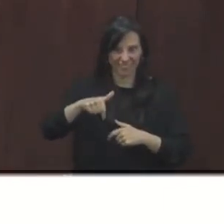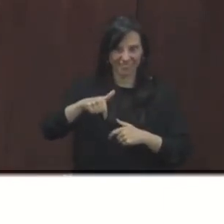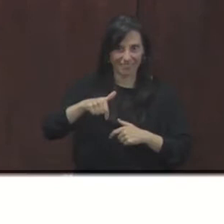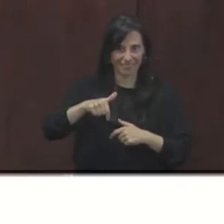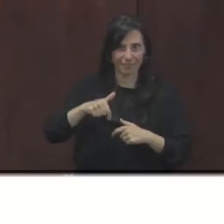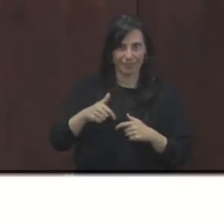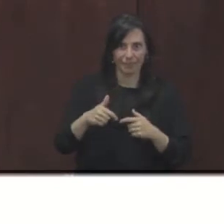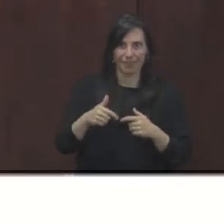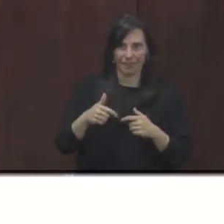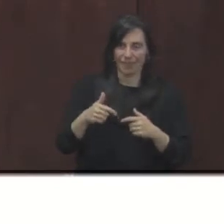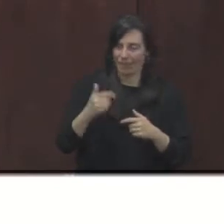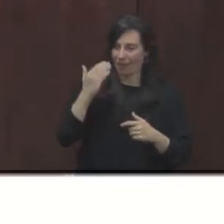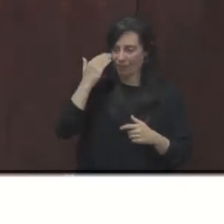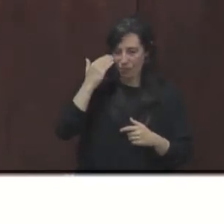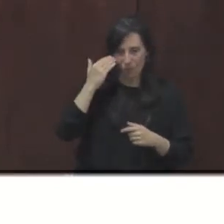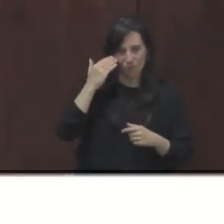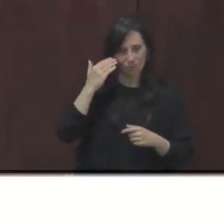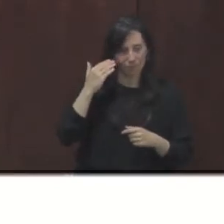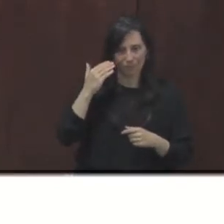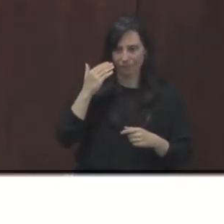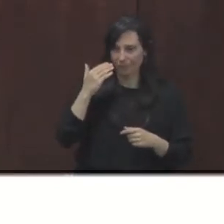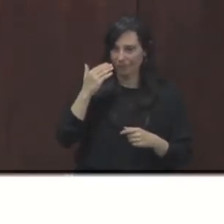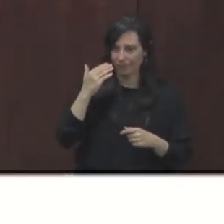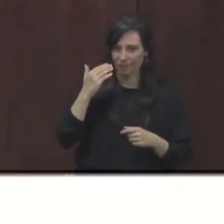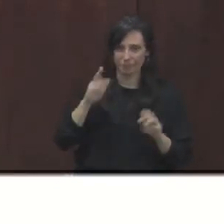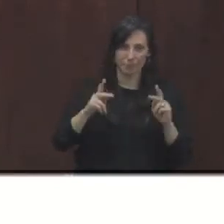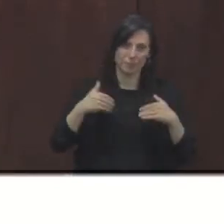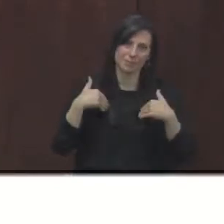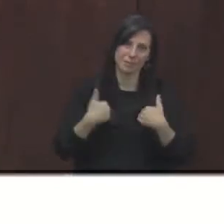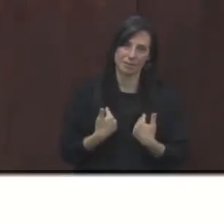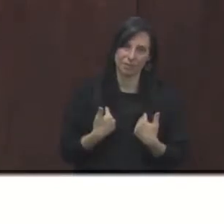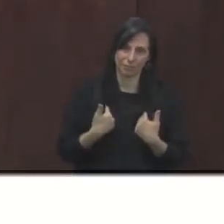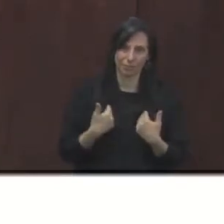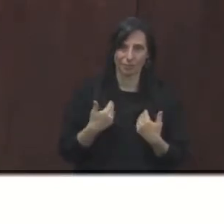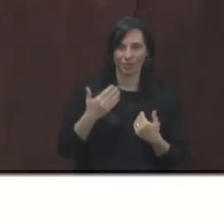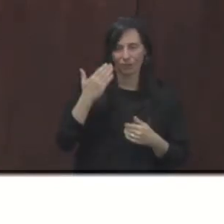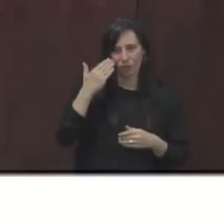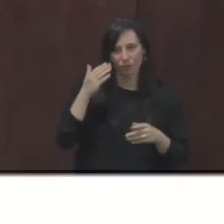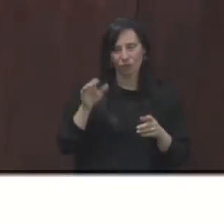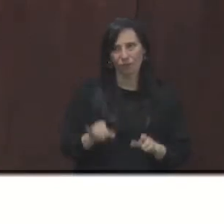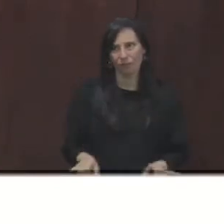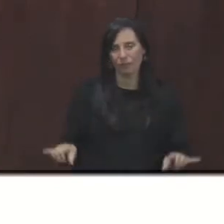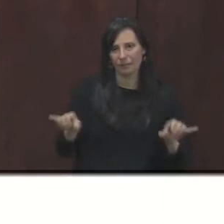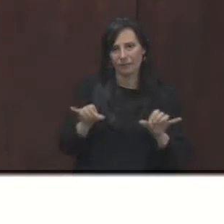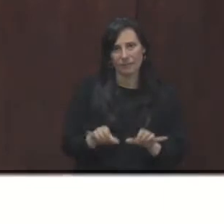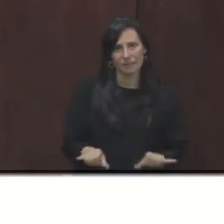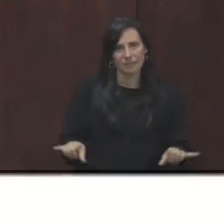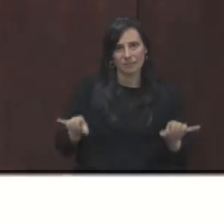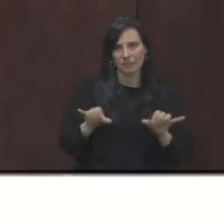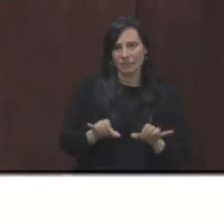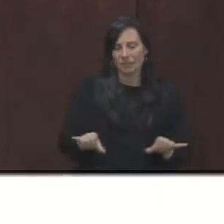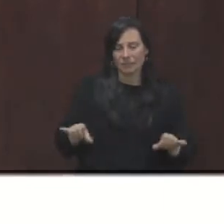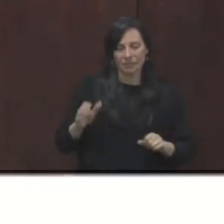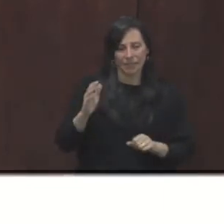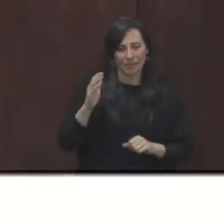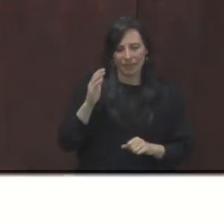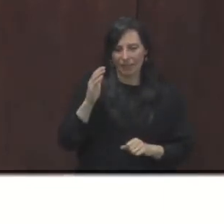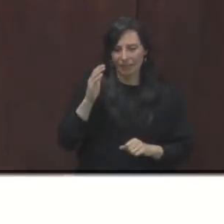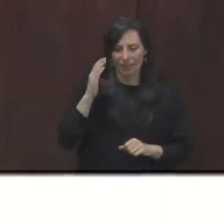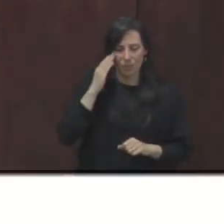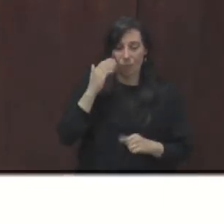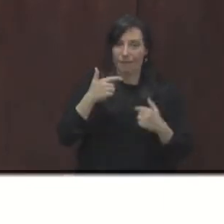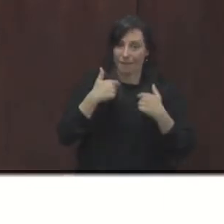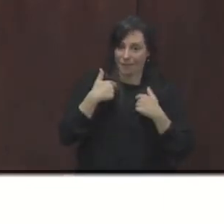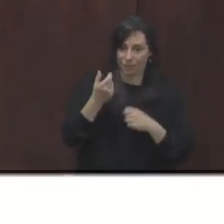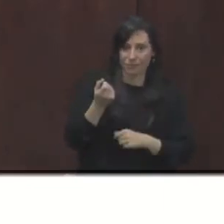definitely growing weary. I understand that. I know people are tired. And I not only do that, I understand that,